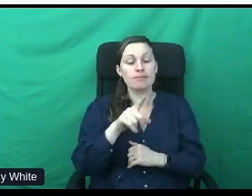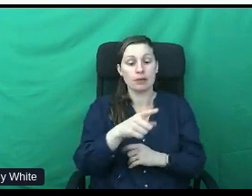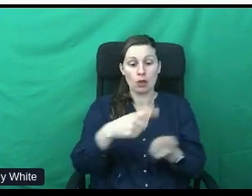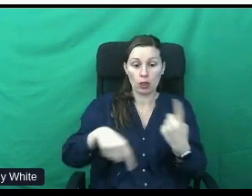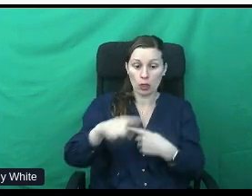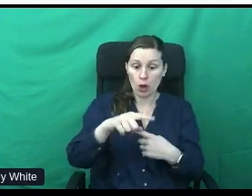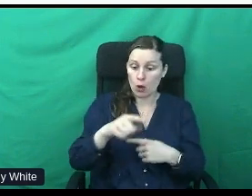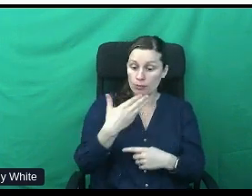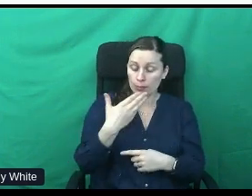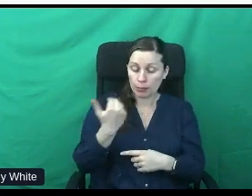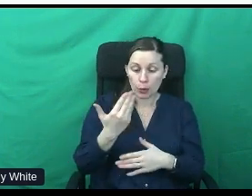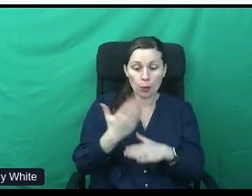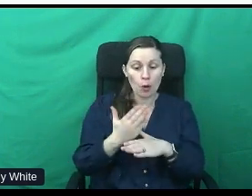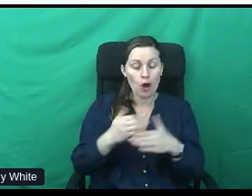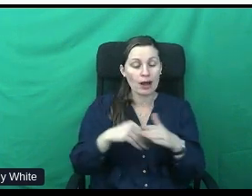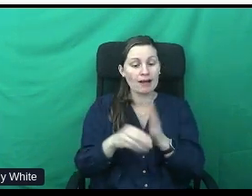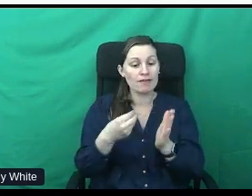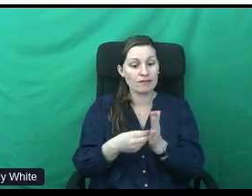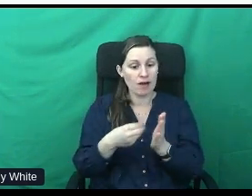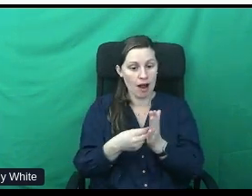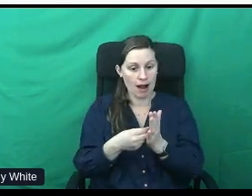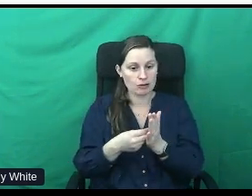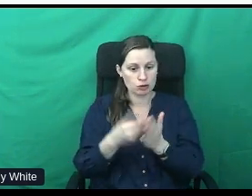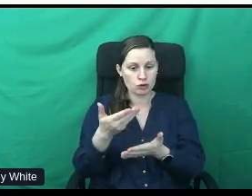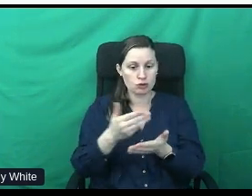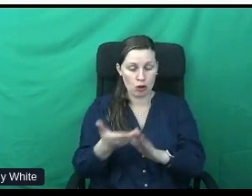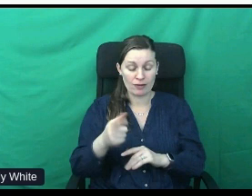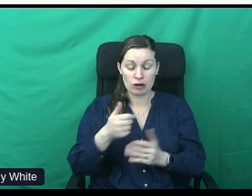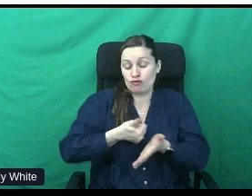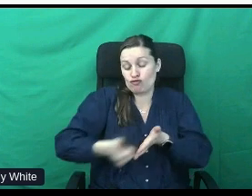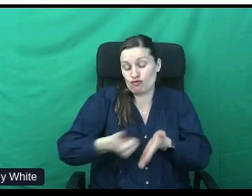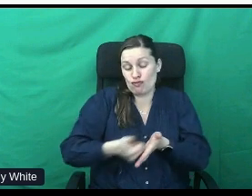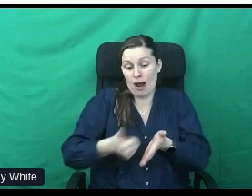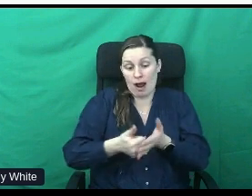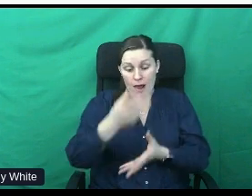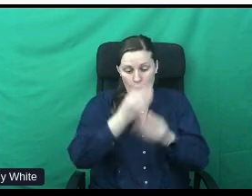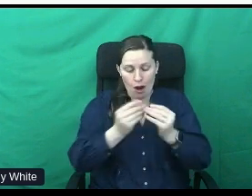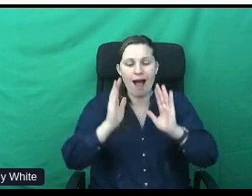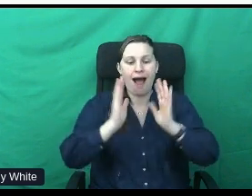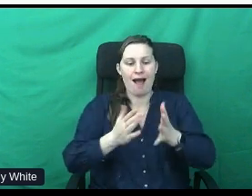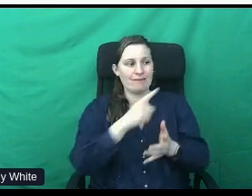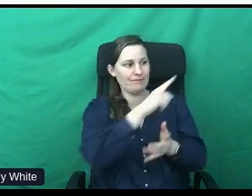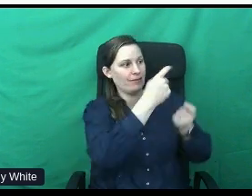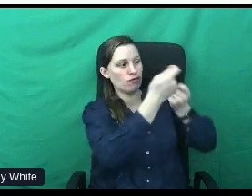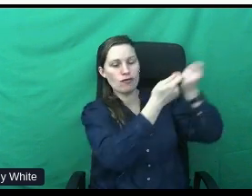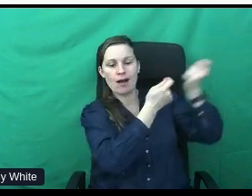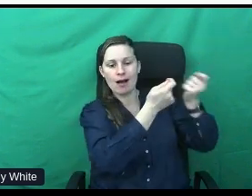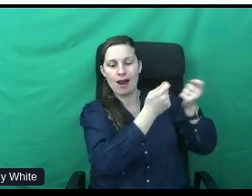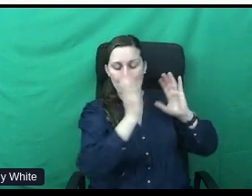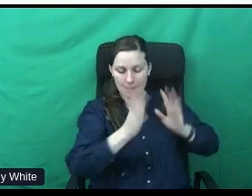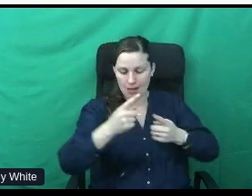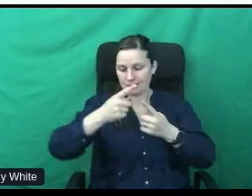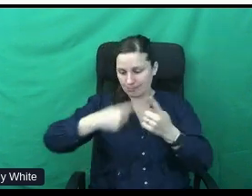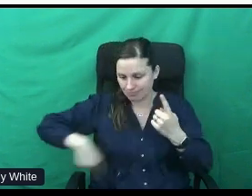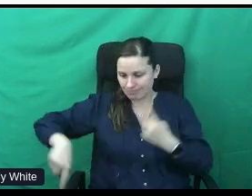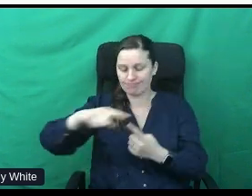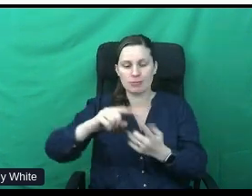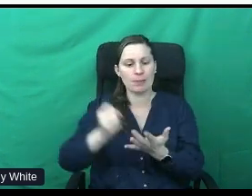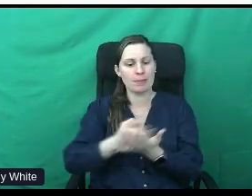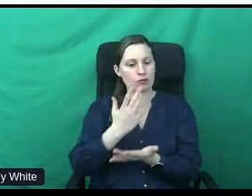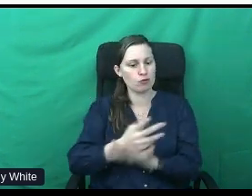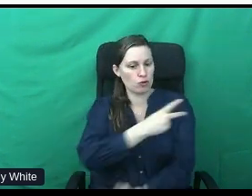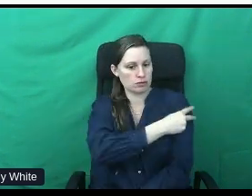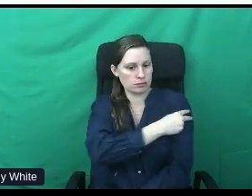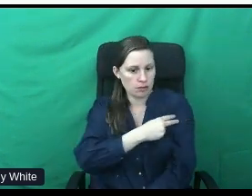in financial services, regular learning is mandated by the regulators in each country to make sure that staff keep on top